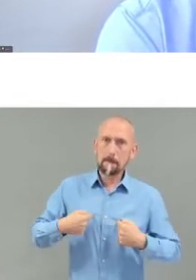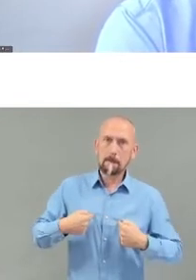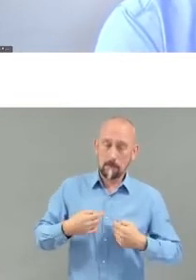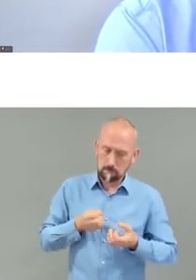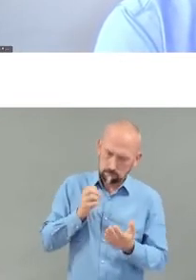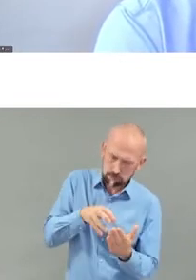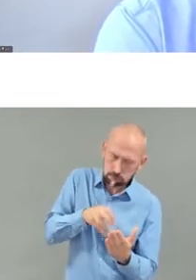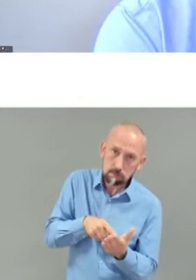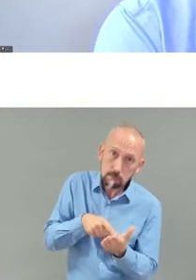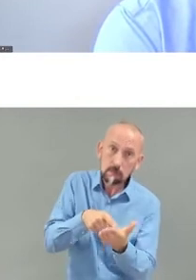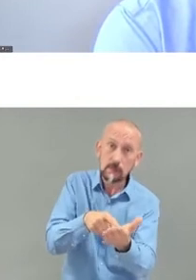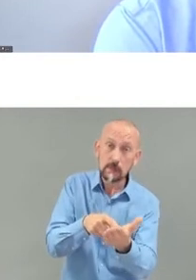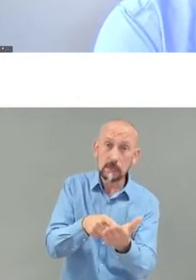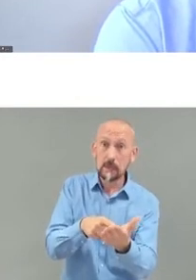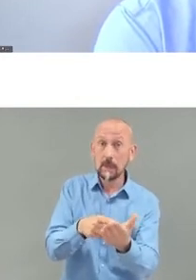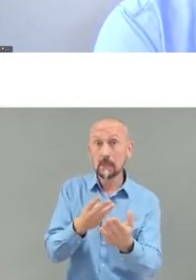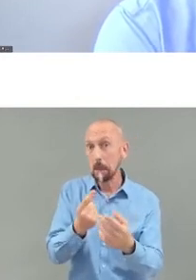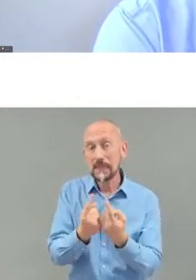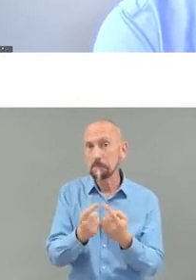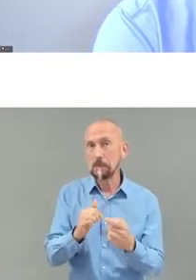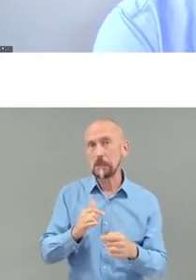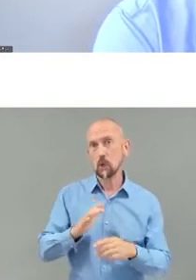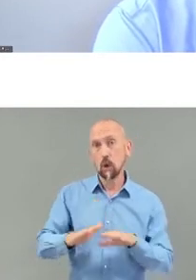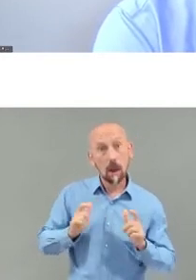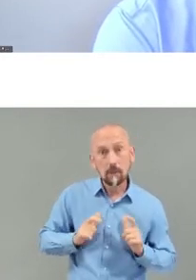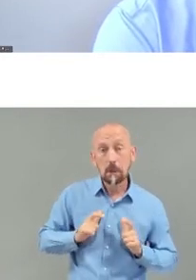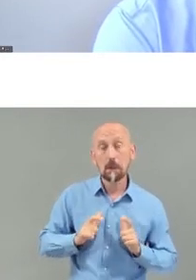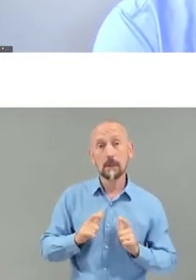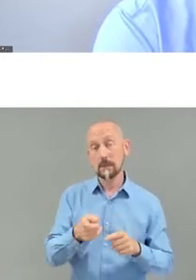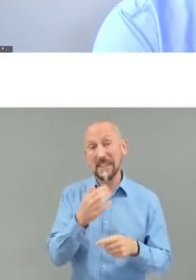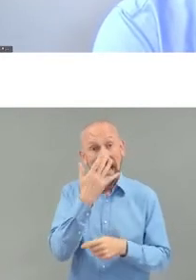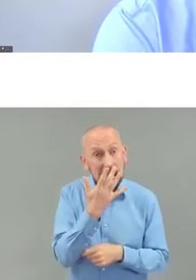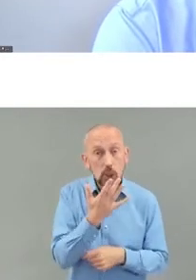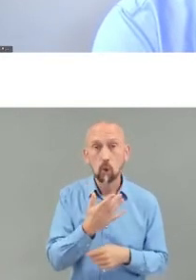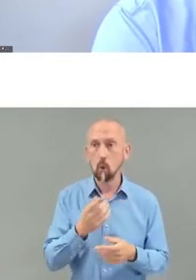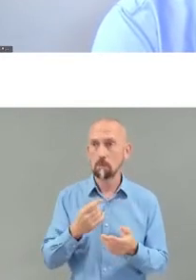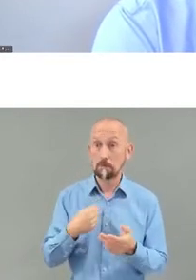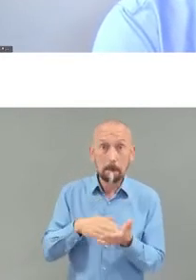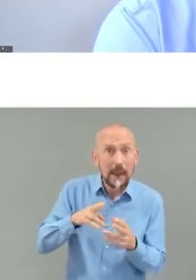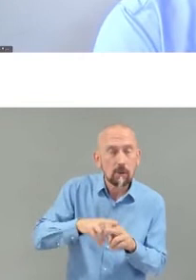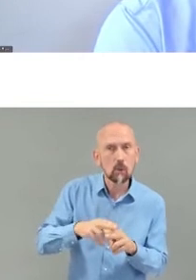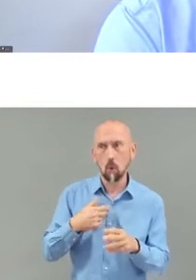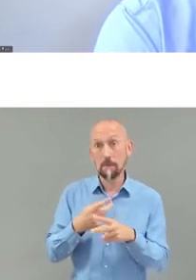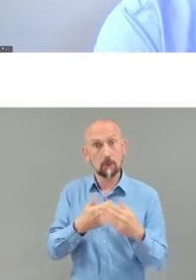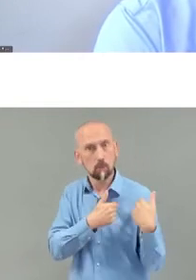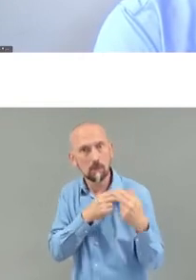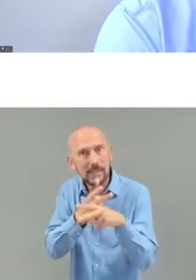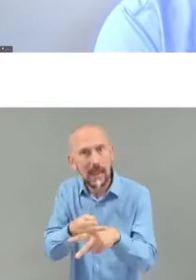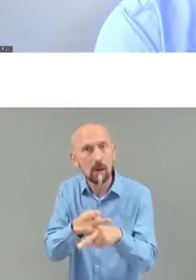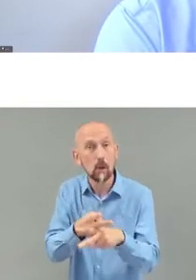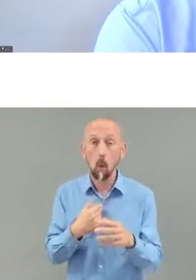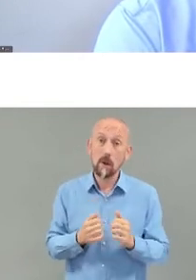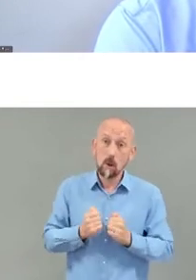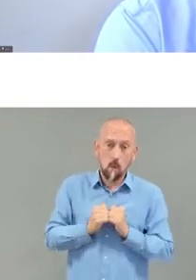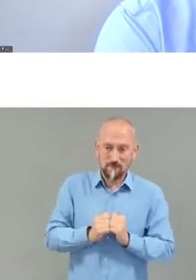It could be your age, it could be the fact that you're a parent, it could be the fact you have a caring responsibility, it could be your value system, your religious beliefs,